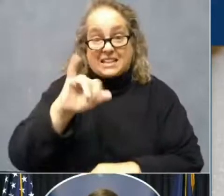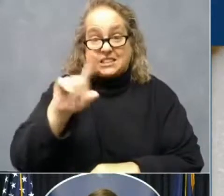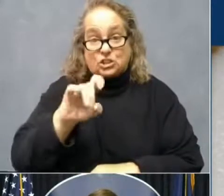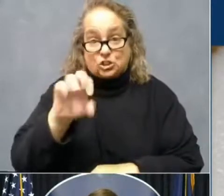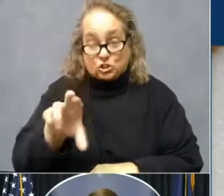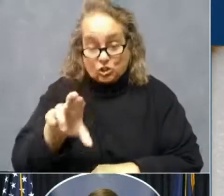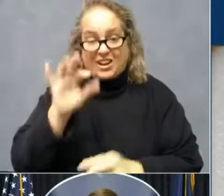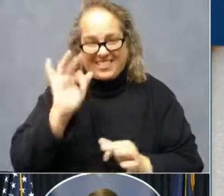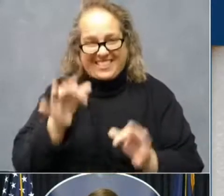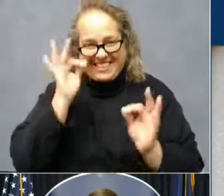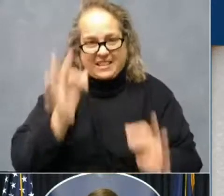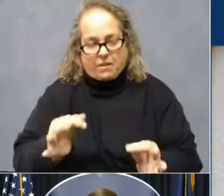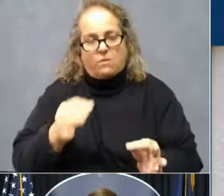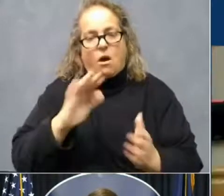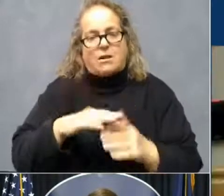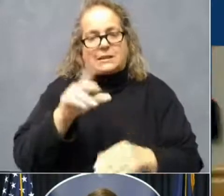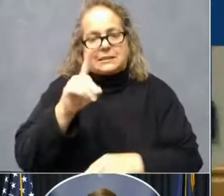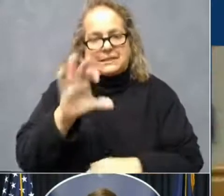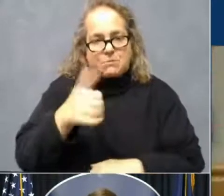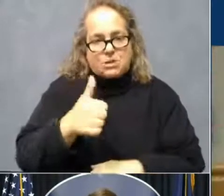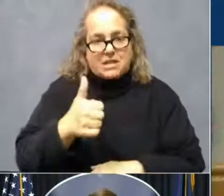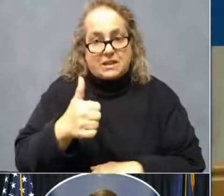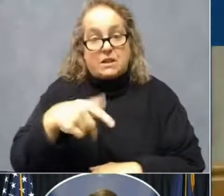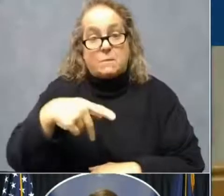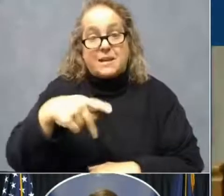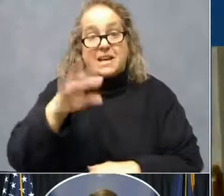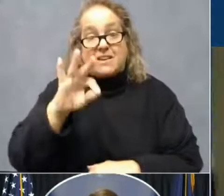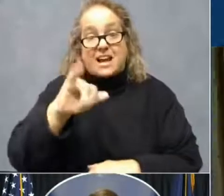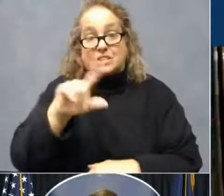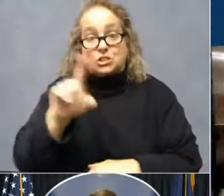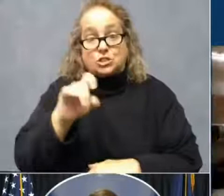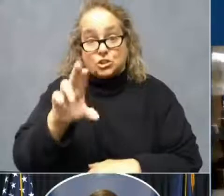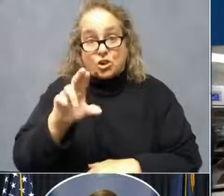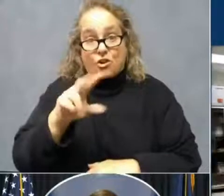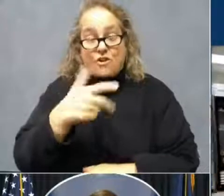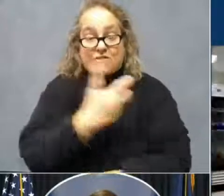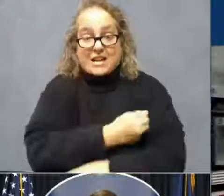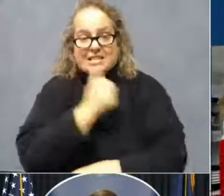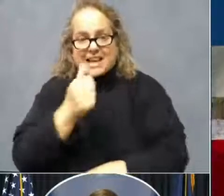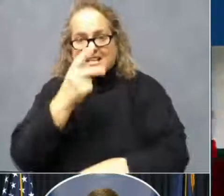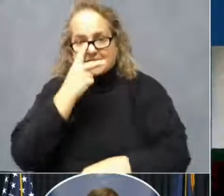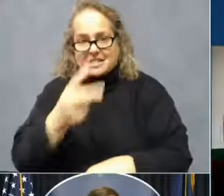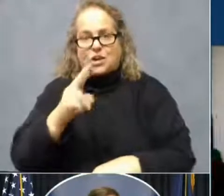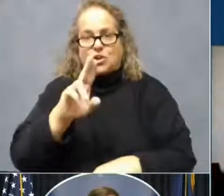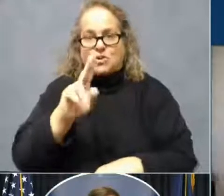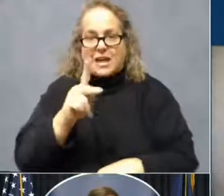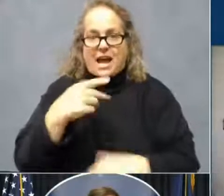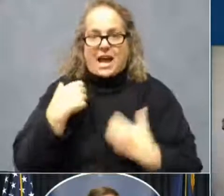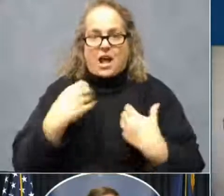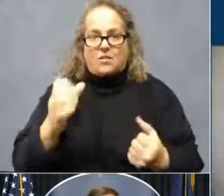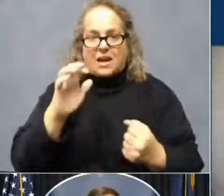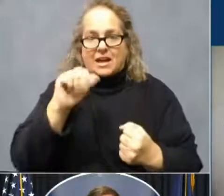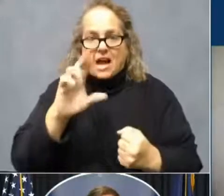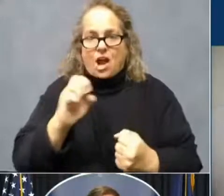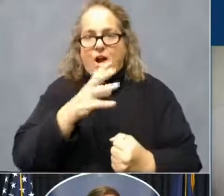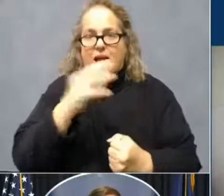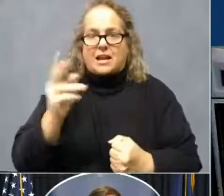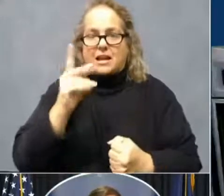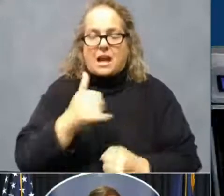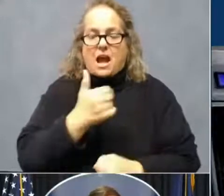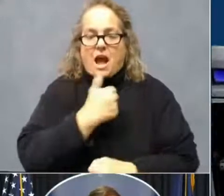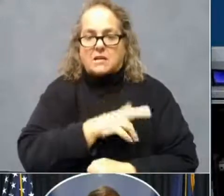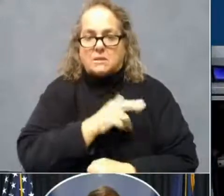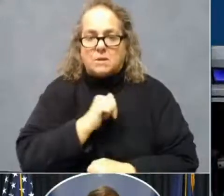10th, shipments of the Pfizer vaccine could be received by UK healthcare and Kentucky hospitals by